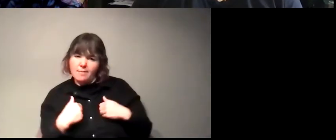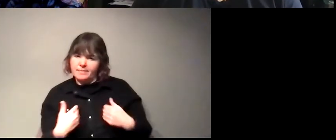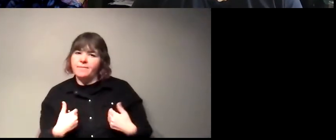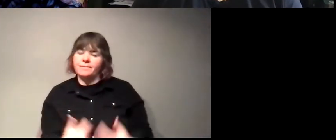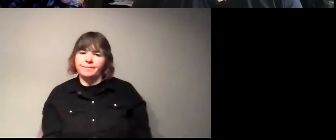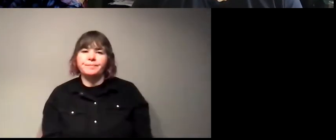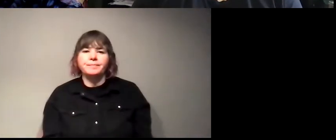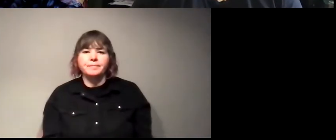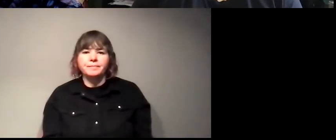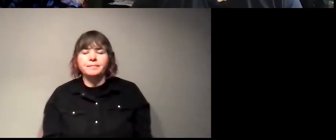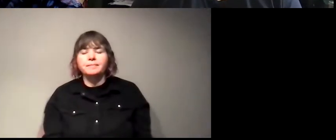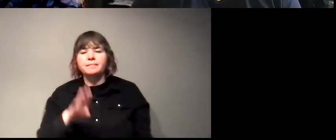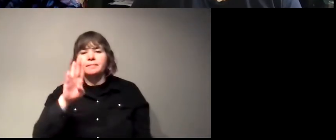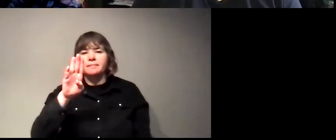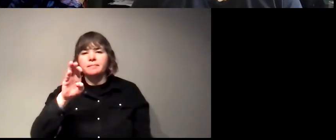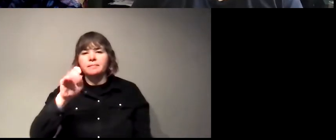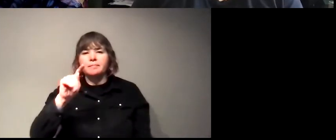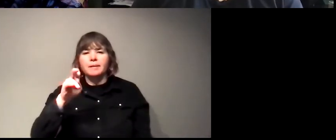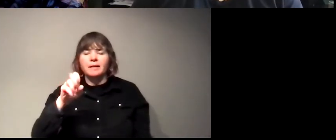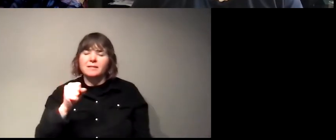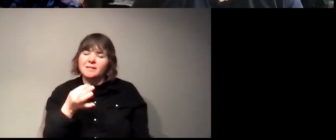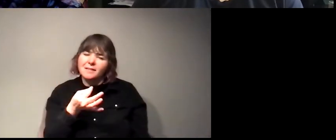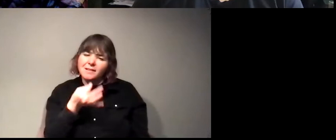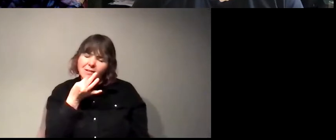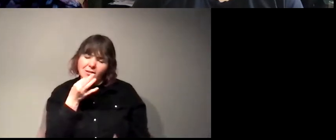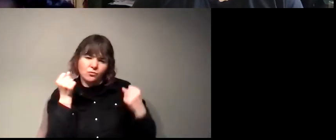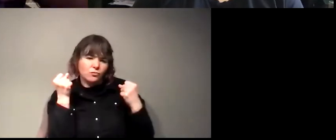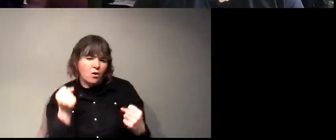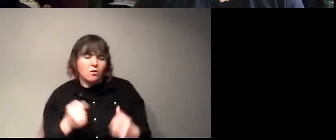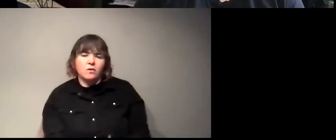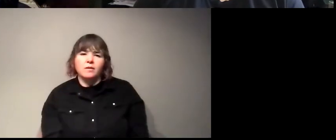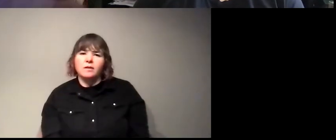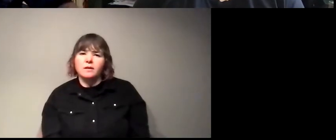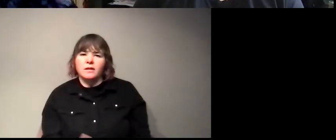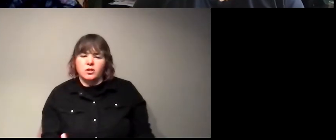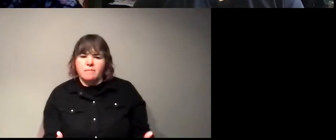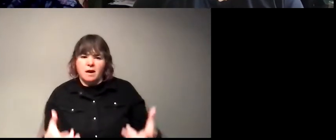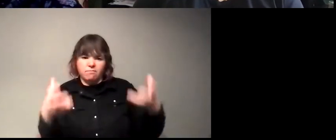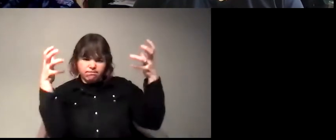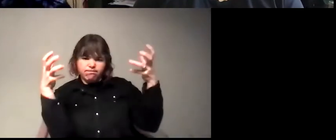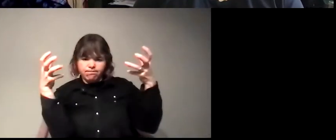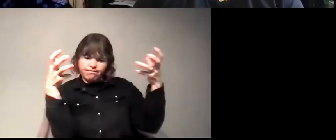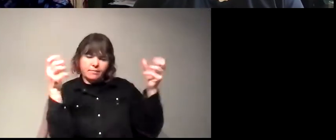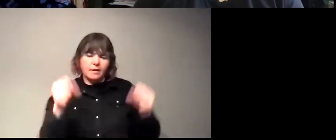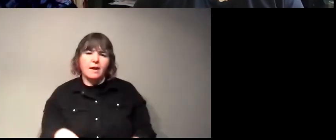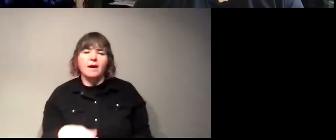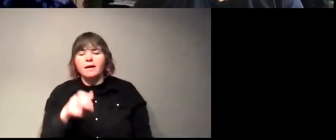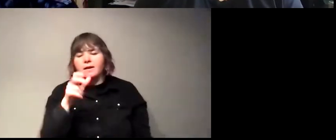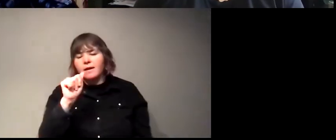there. Beetles are notoriously strong little guys. They can just pick things up.